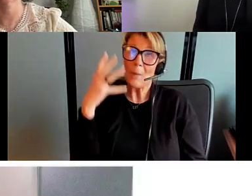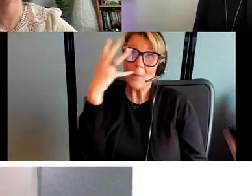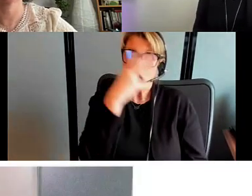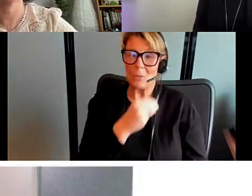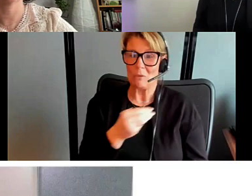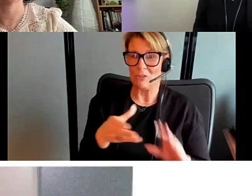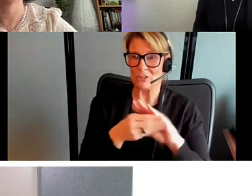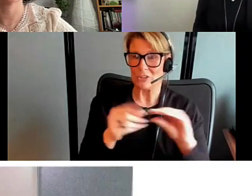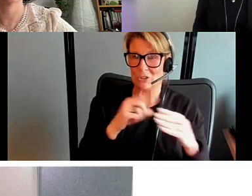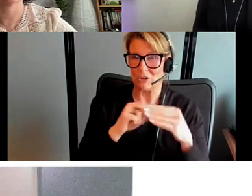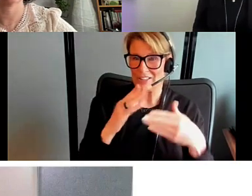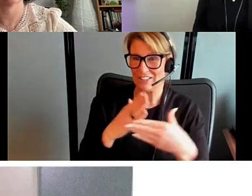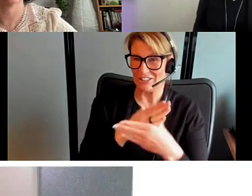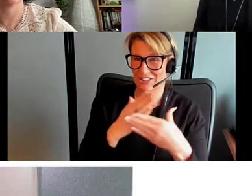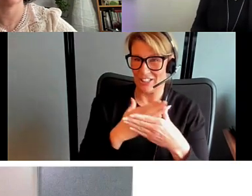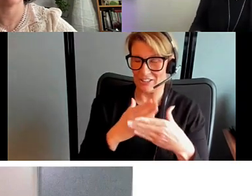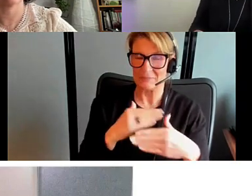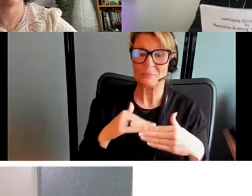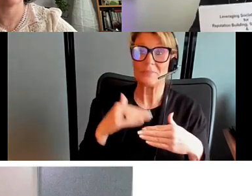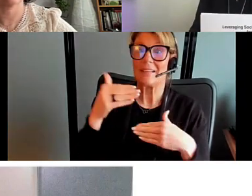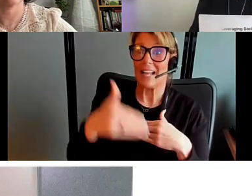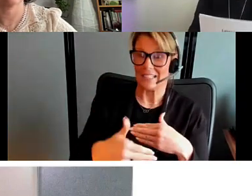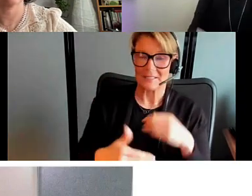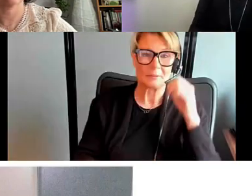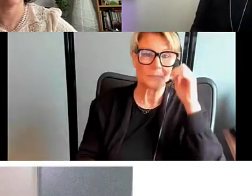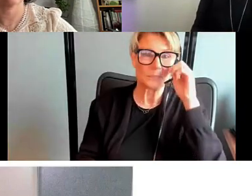share. And we'll go to the next one.